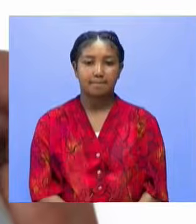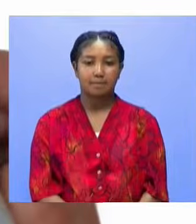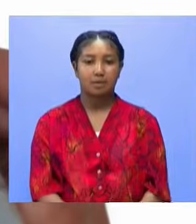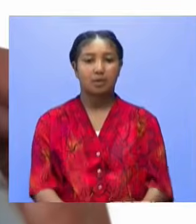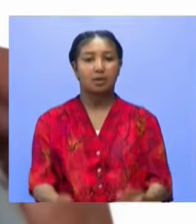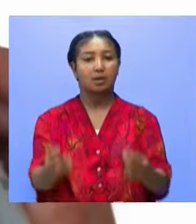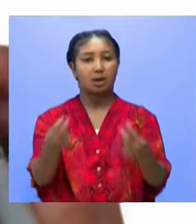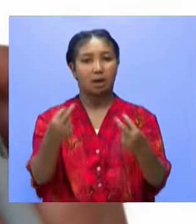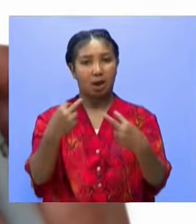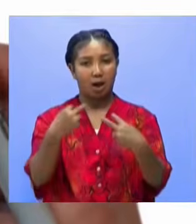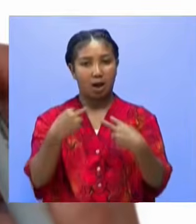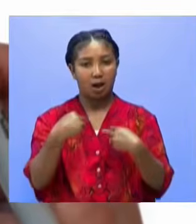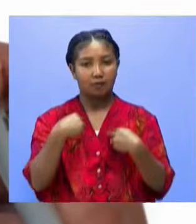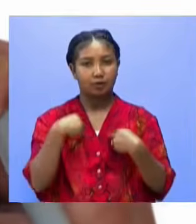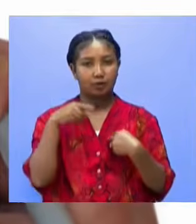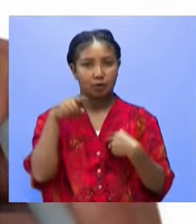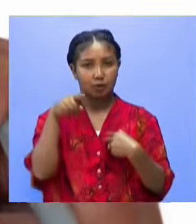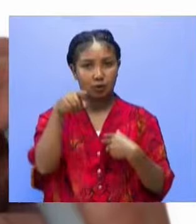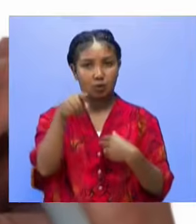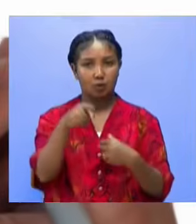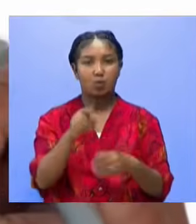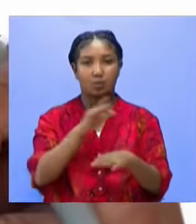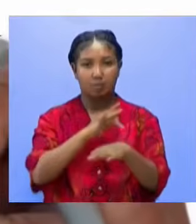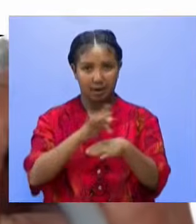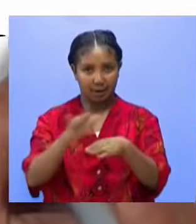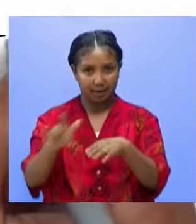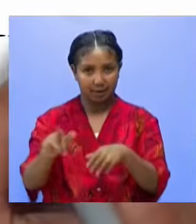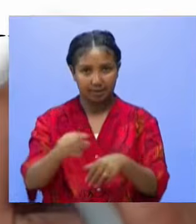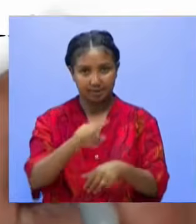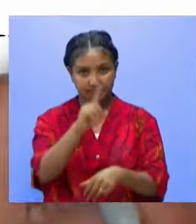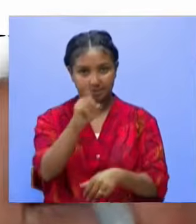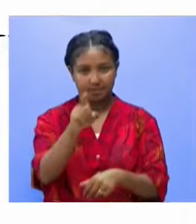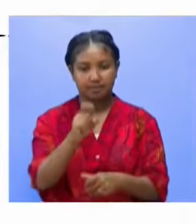have you blank?